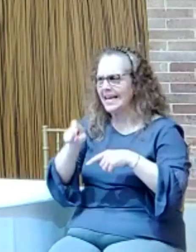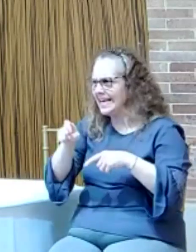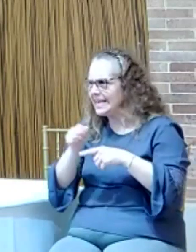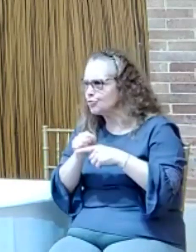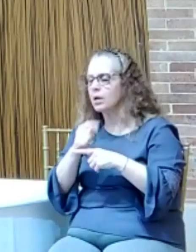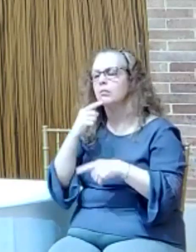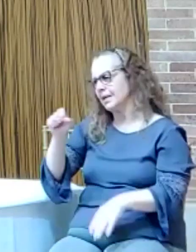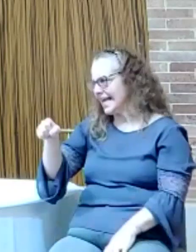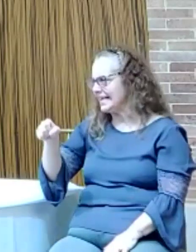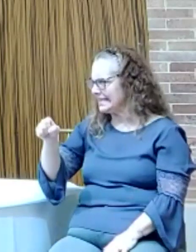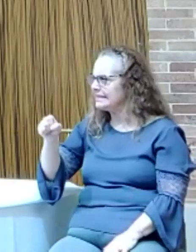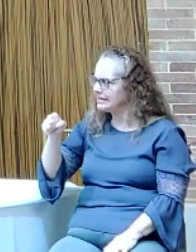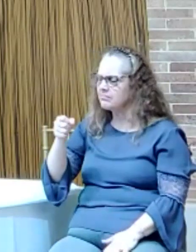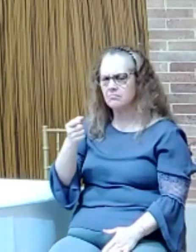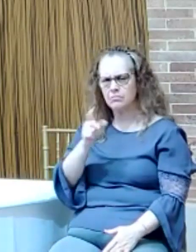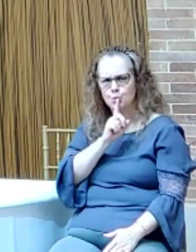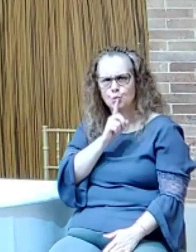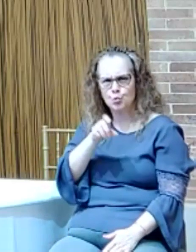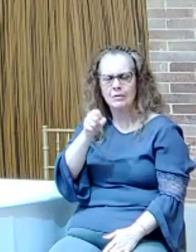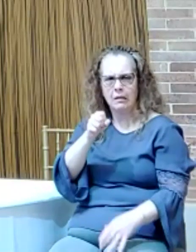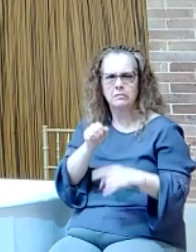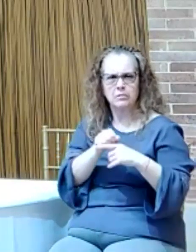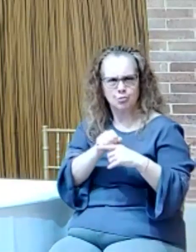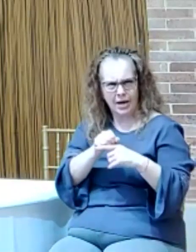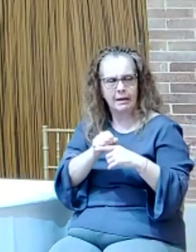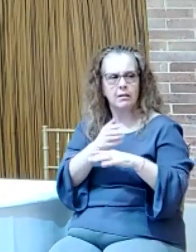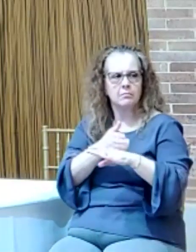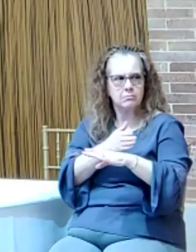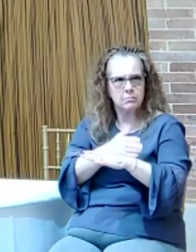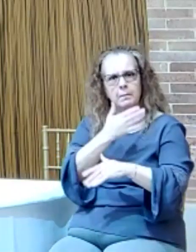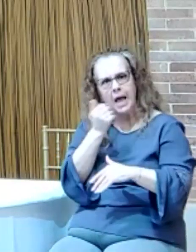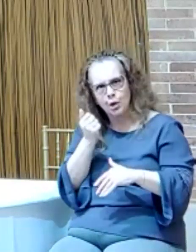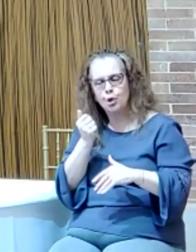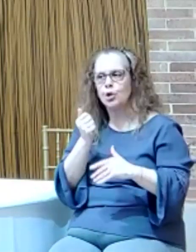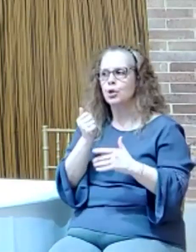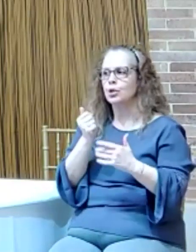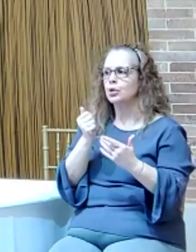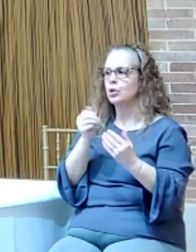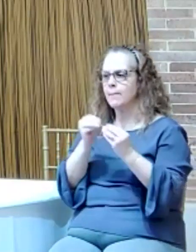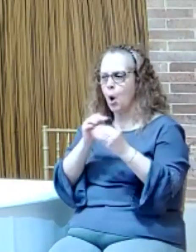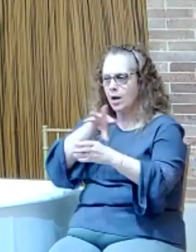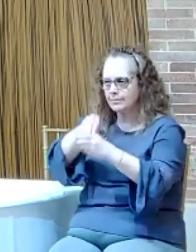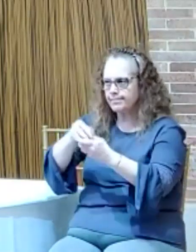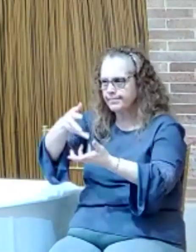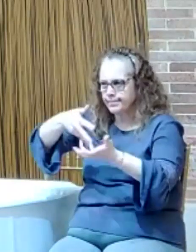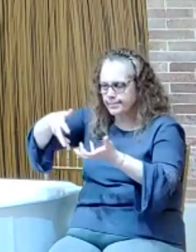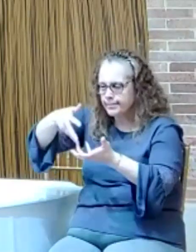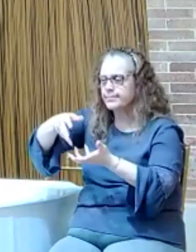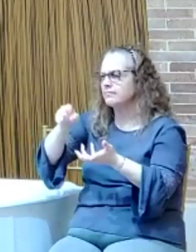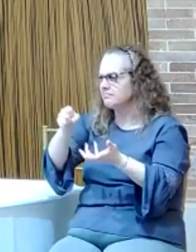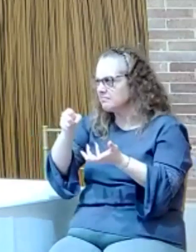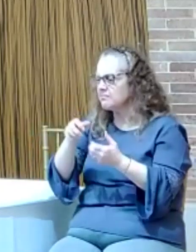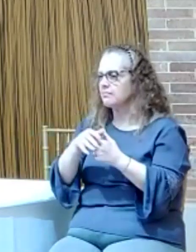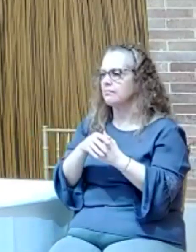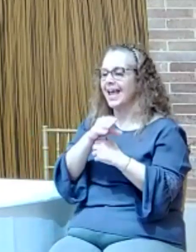and yes better training more committed training and we've done that we've done some interactive training that we've created we've also created